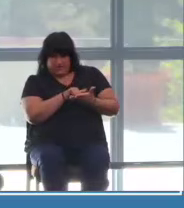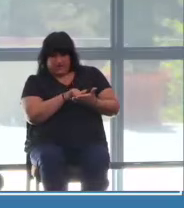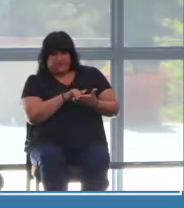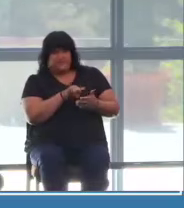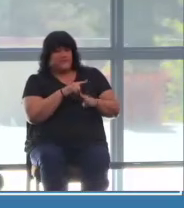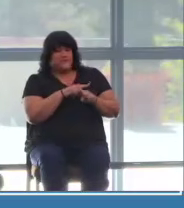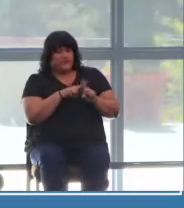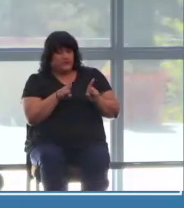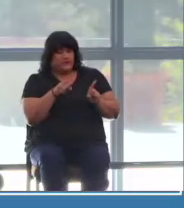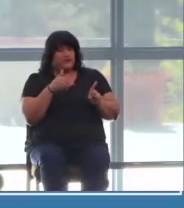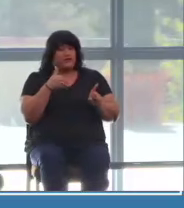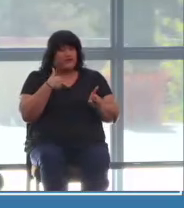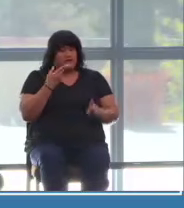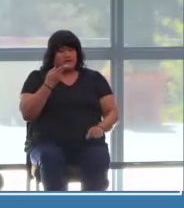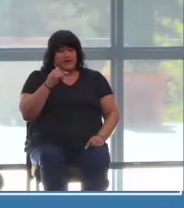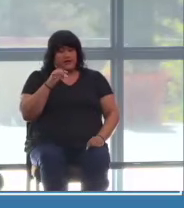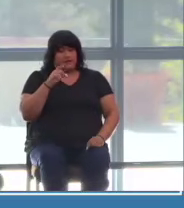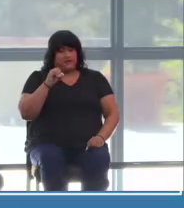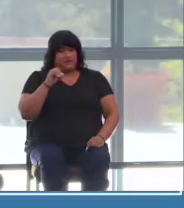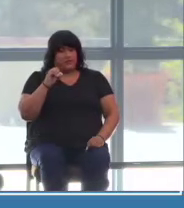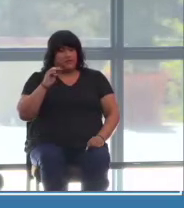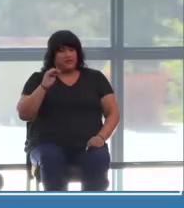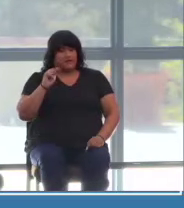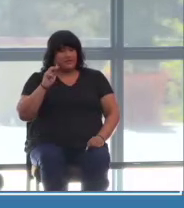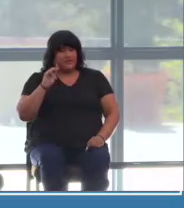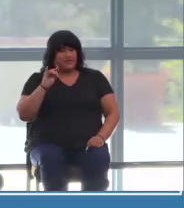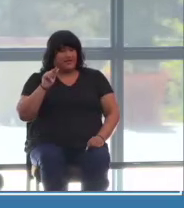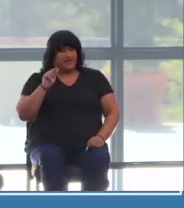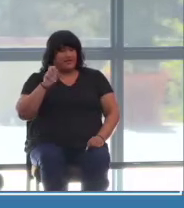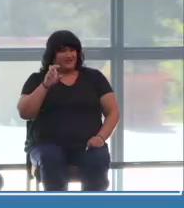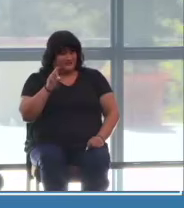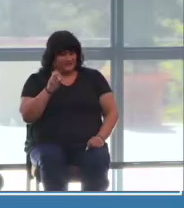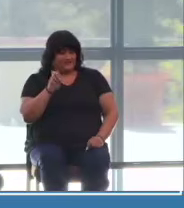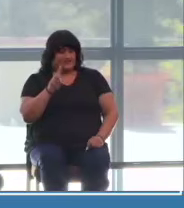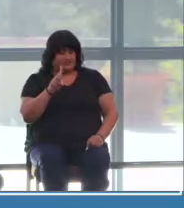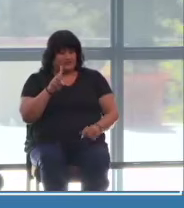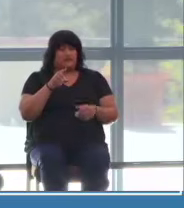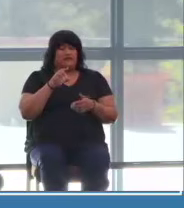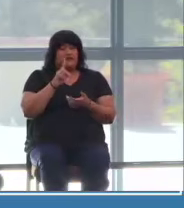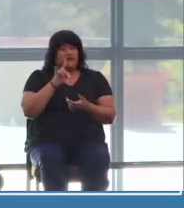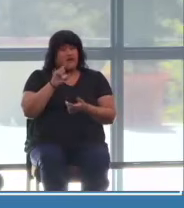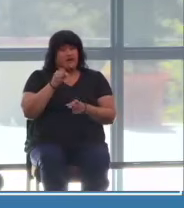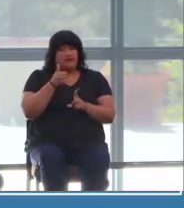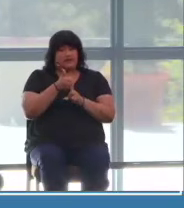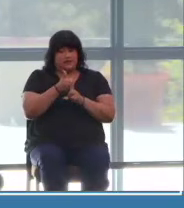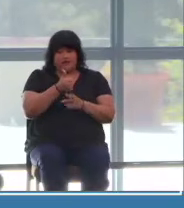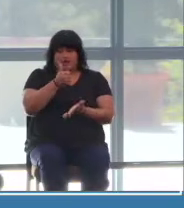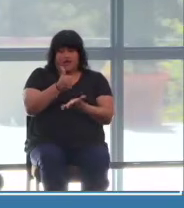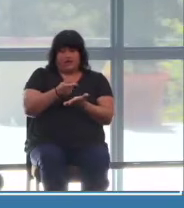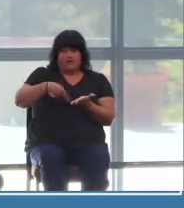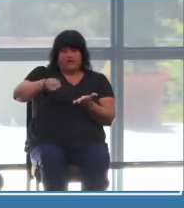give hypomethylated diets to methylated diets to that help them because